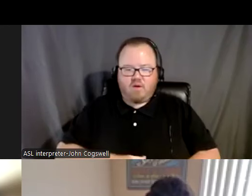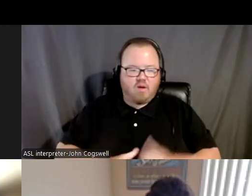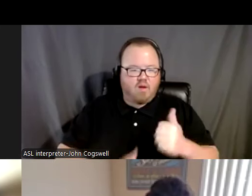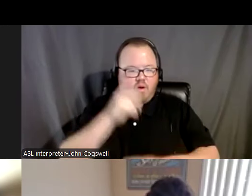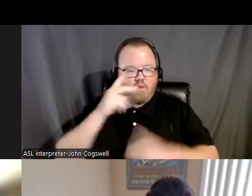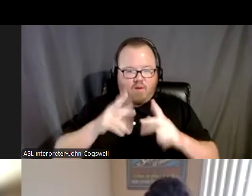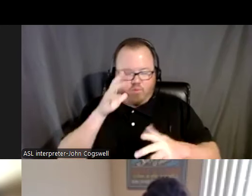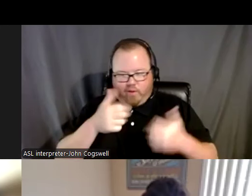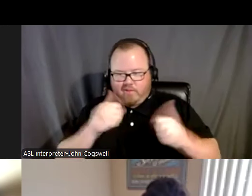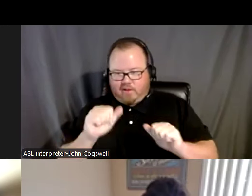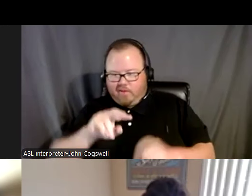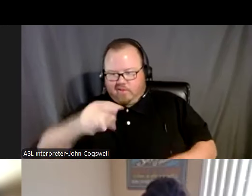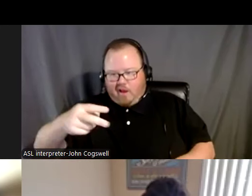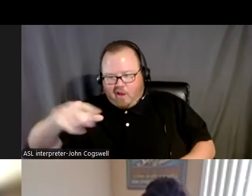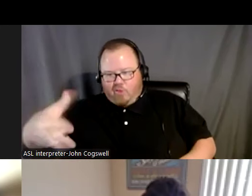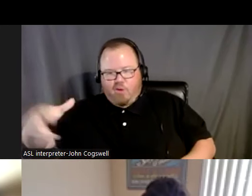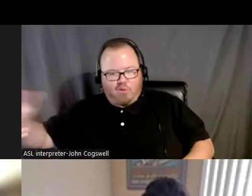to attempt.